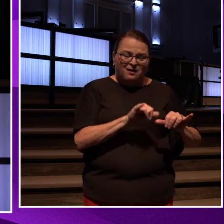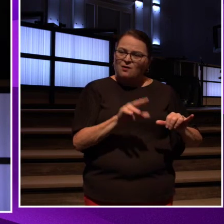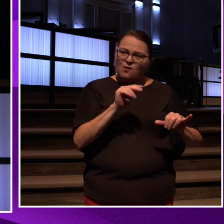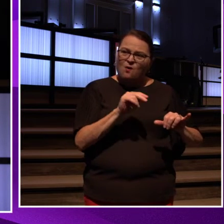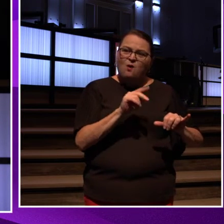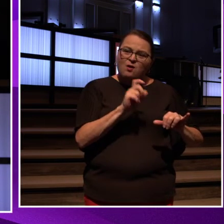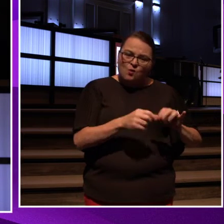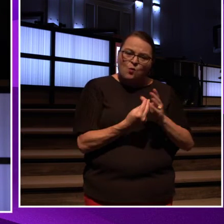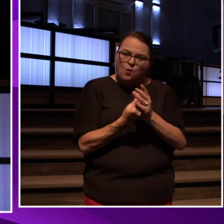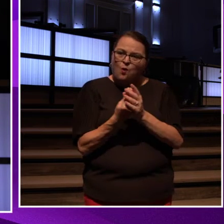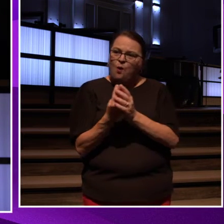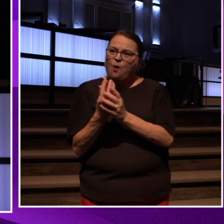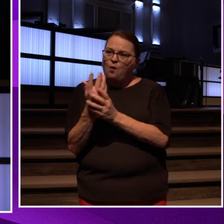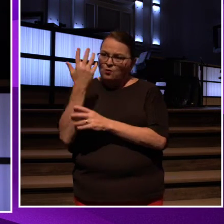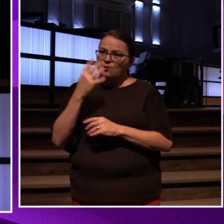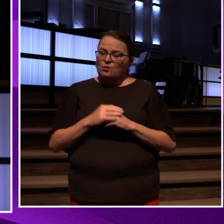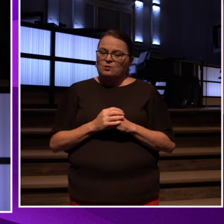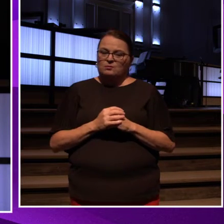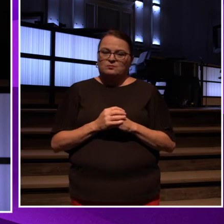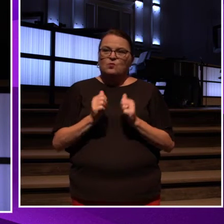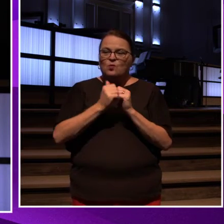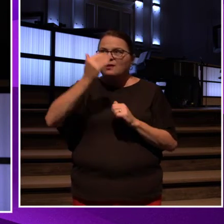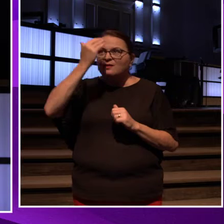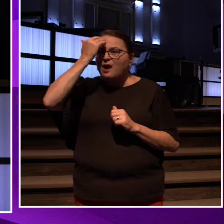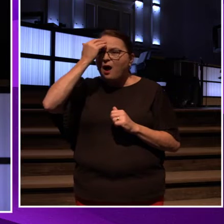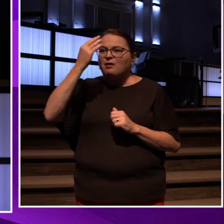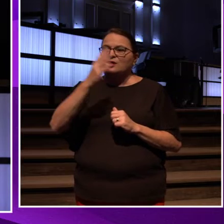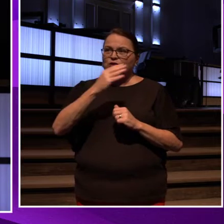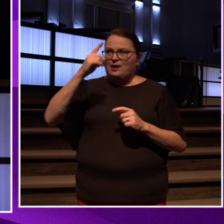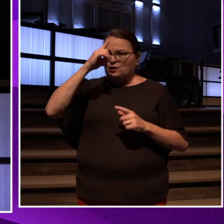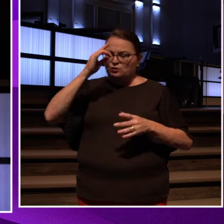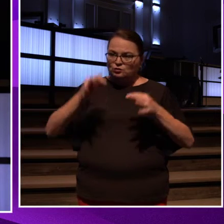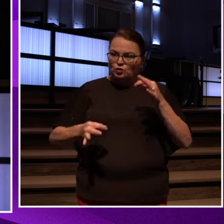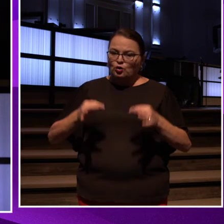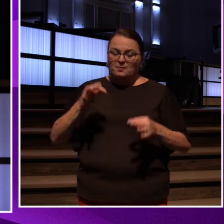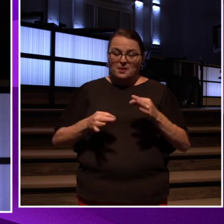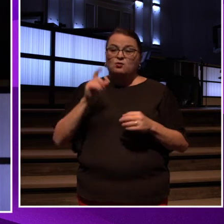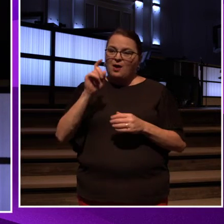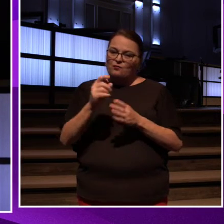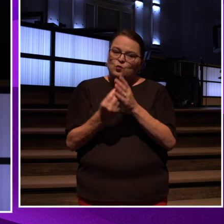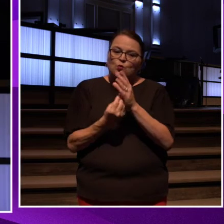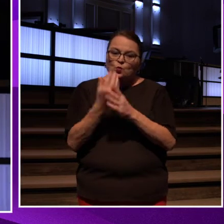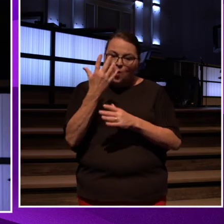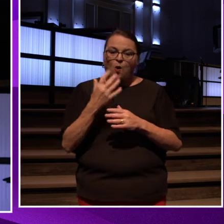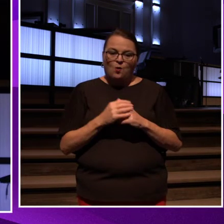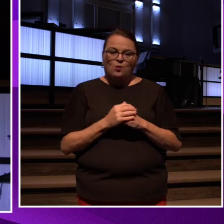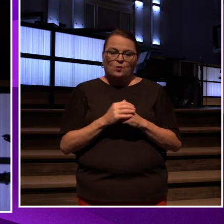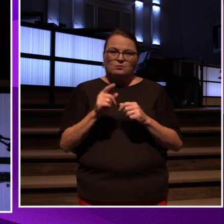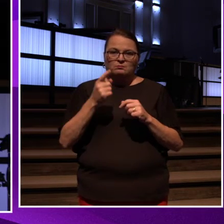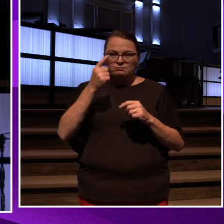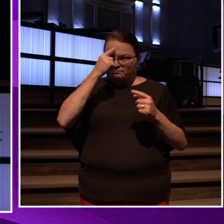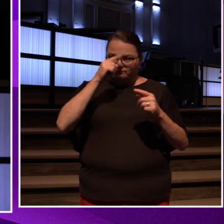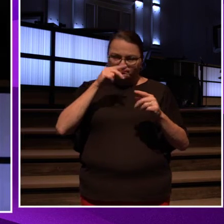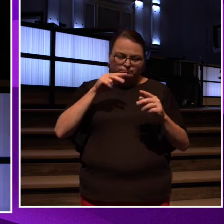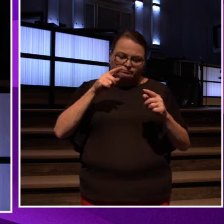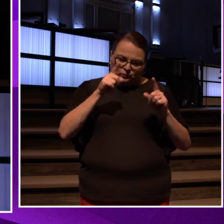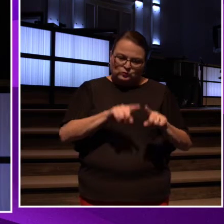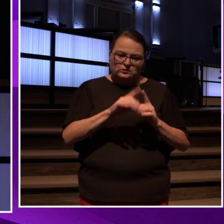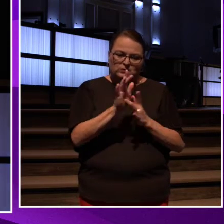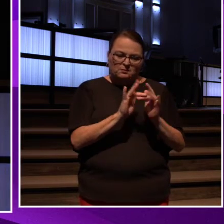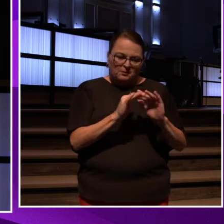and understanding and discernment. So you've got to grow according to biblical truth. And some of us are